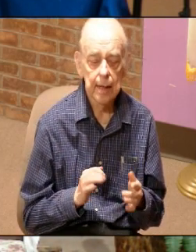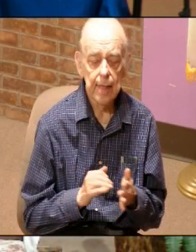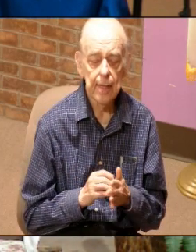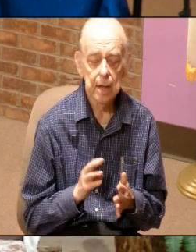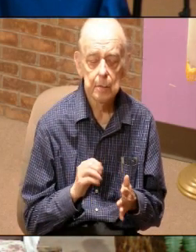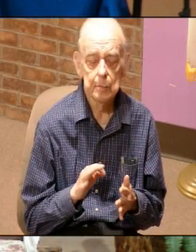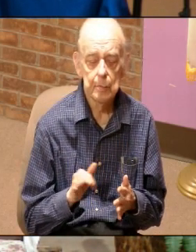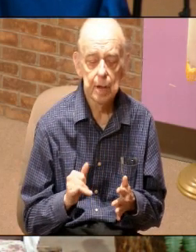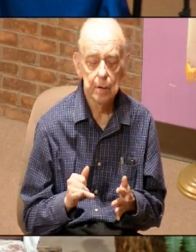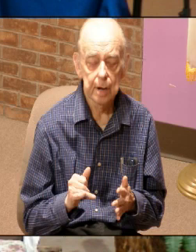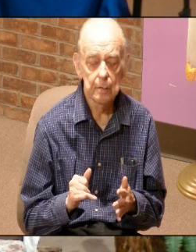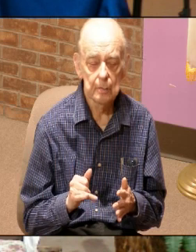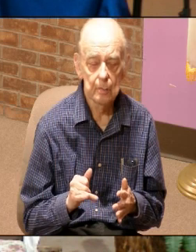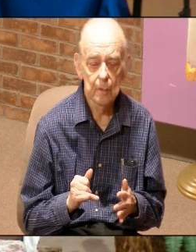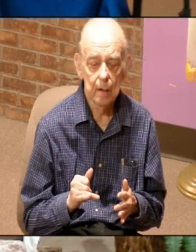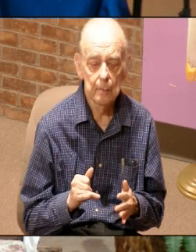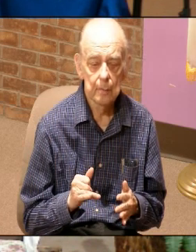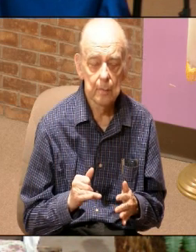felt